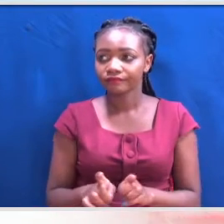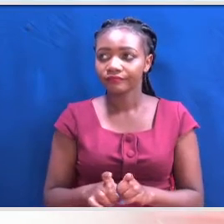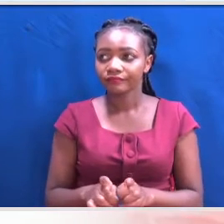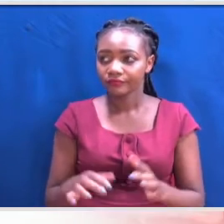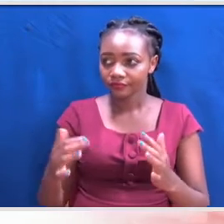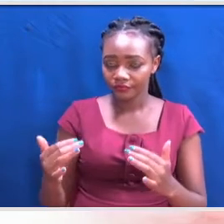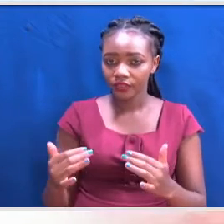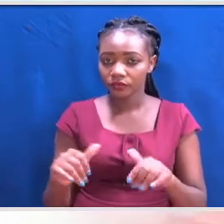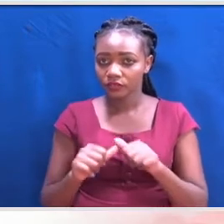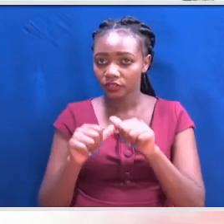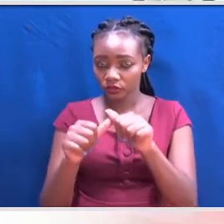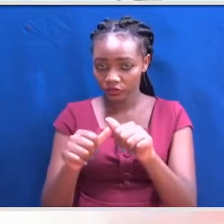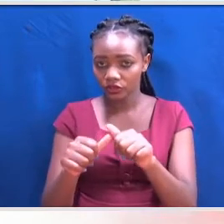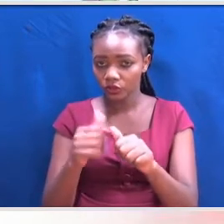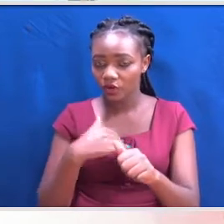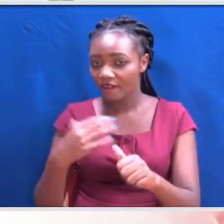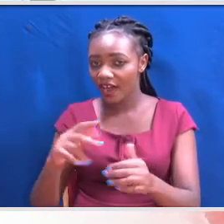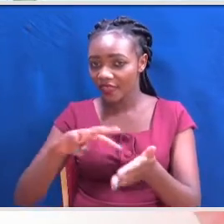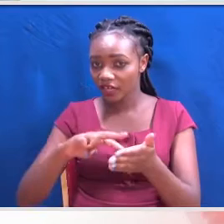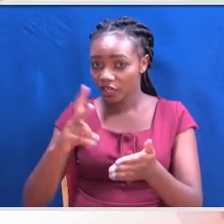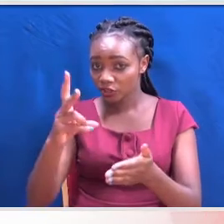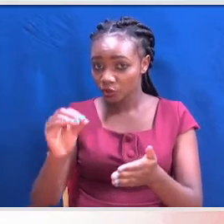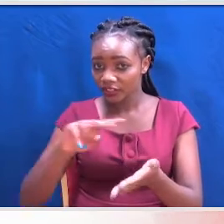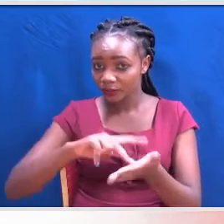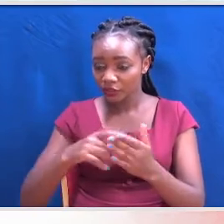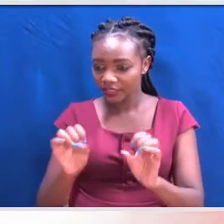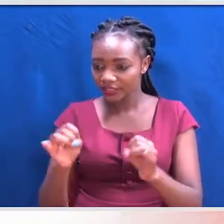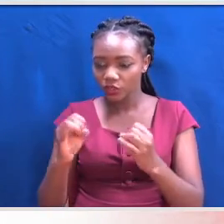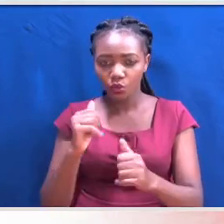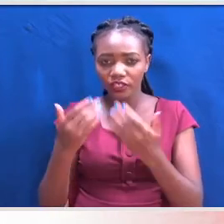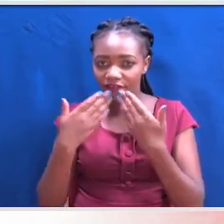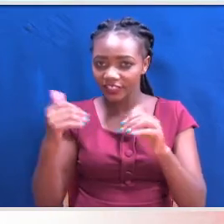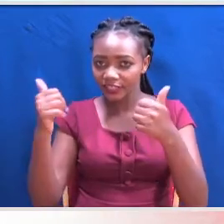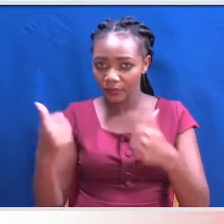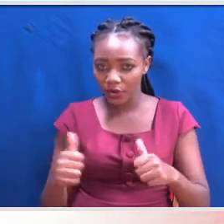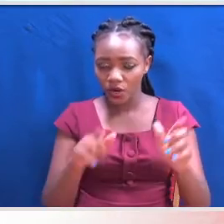currently undertaking 20 projects in Nyeri County, and upon completion, more than